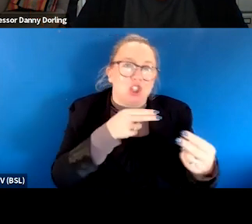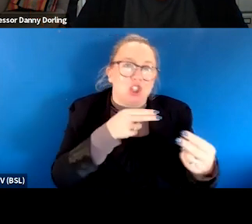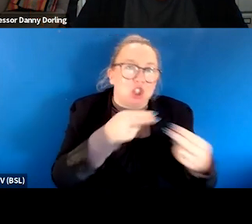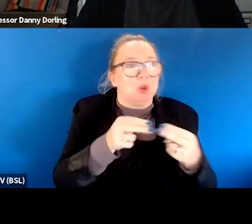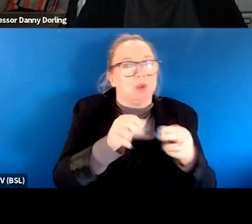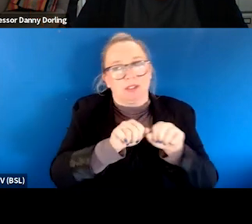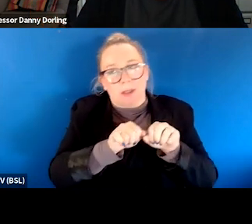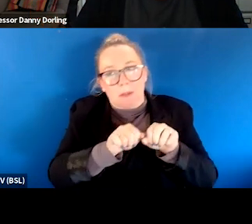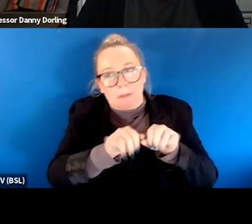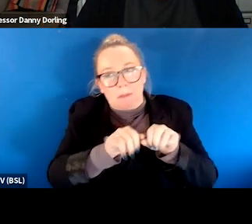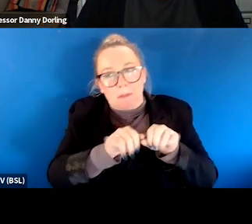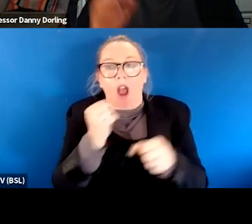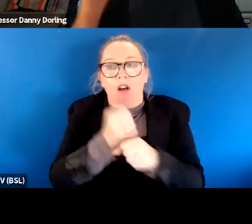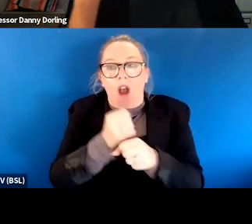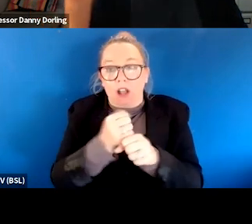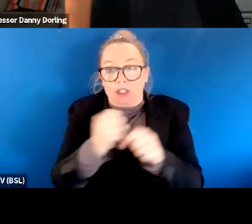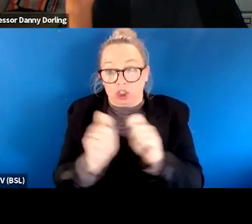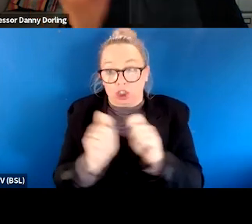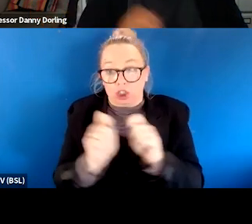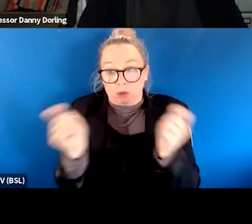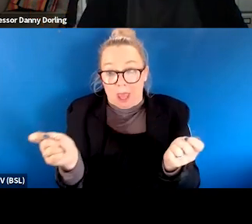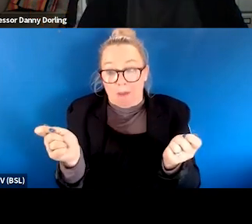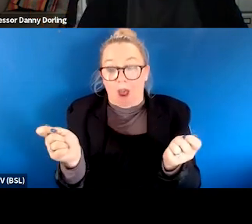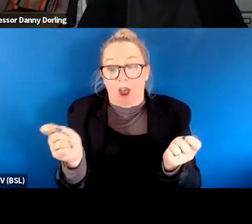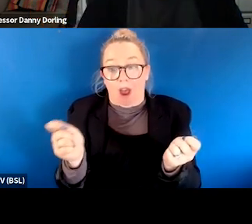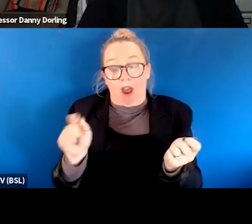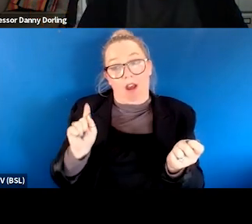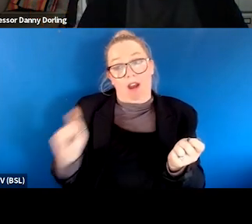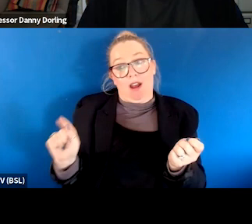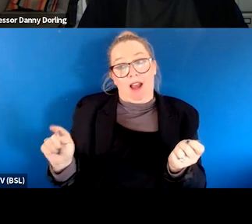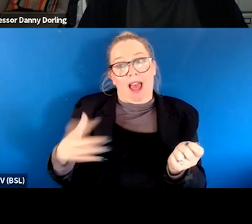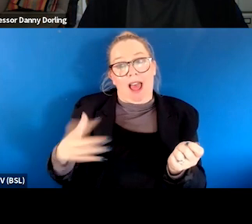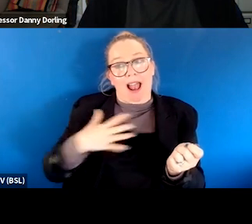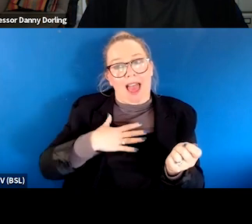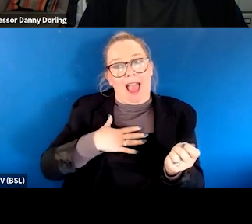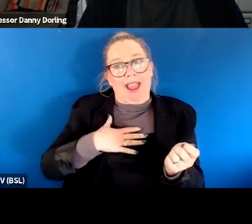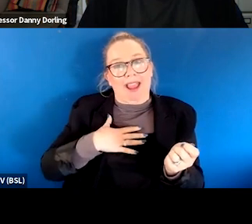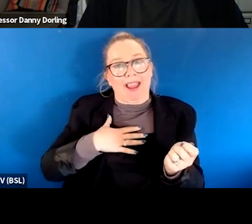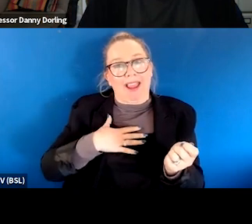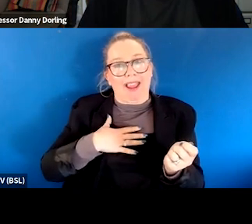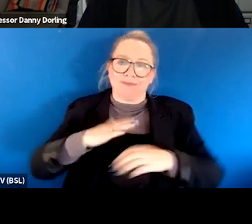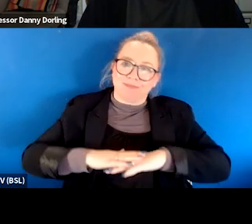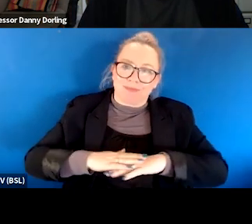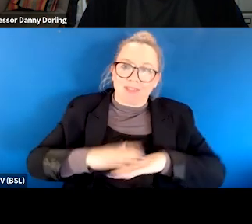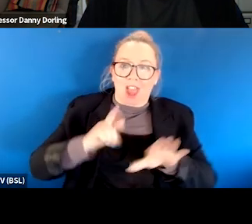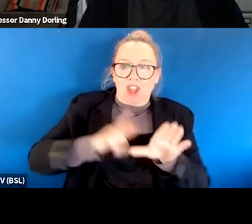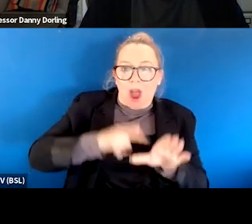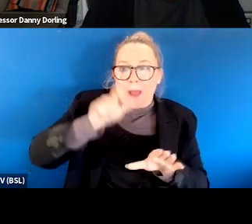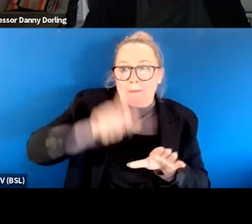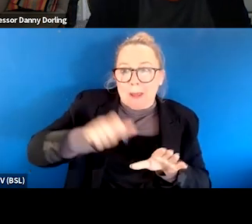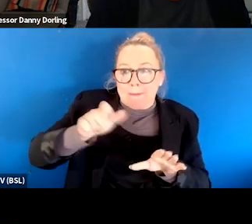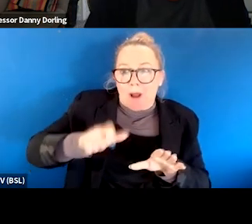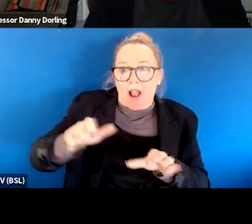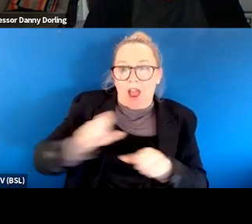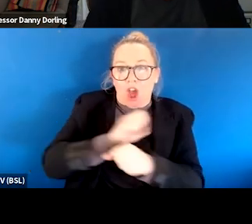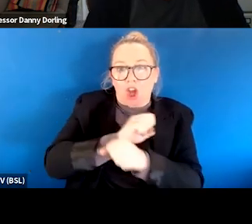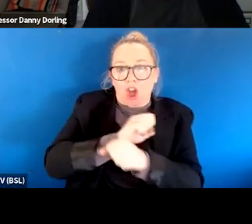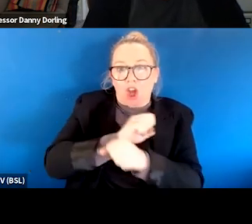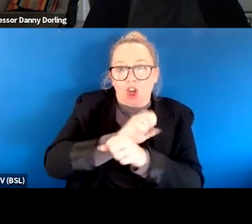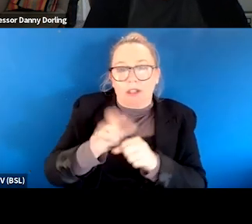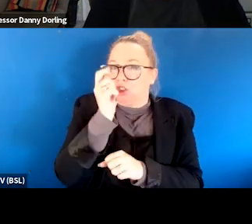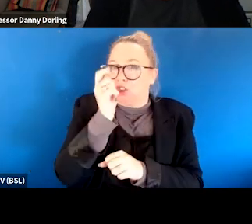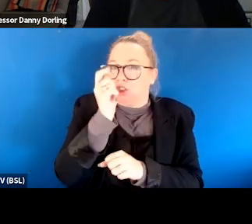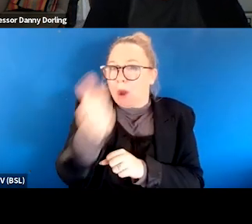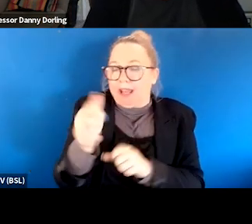looked at The Guardian. The media liked to include pictures of young people suffering from COVID and not that many elderly people,